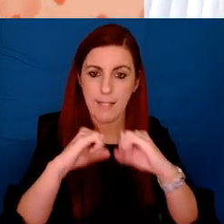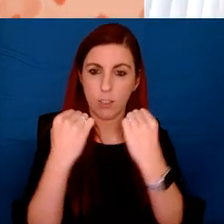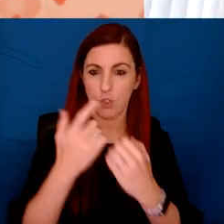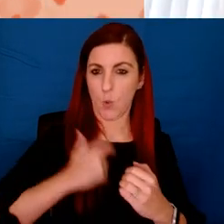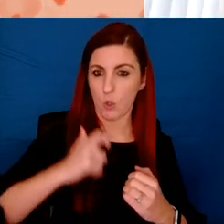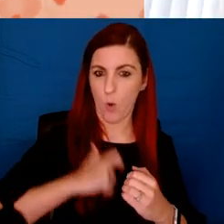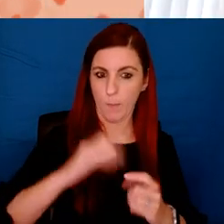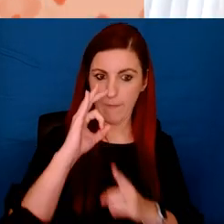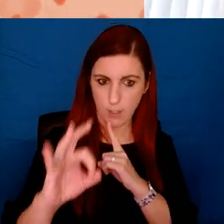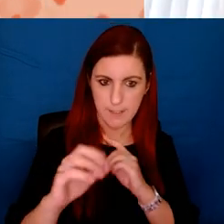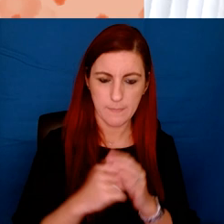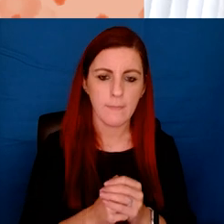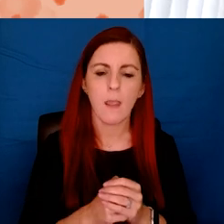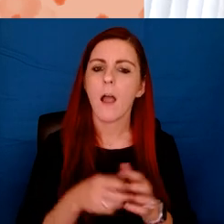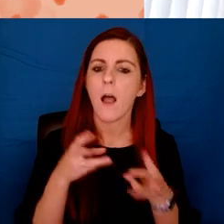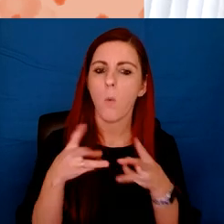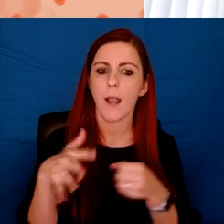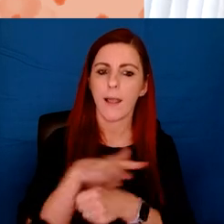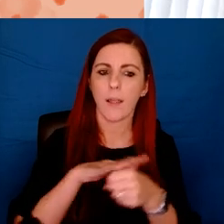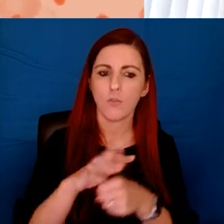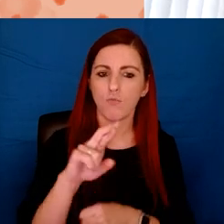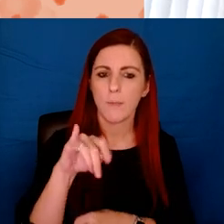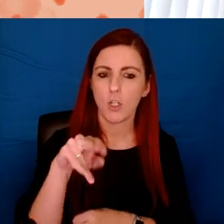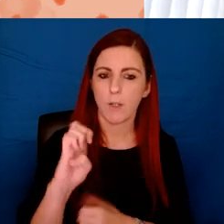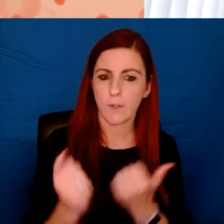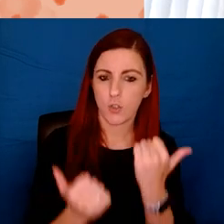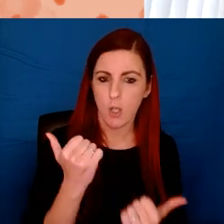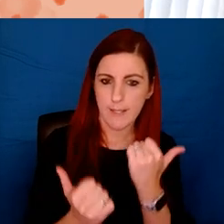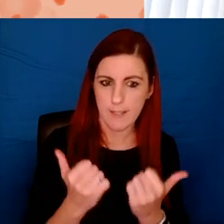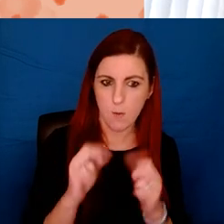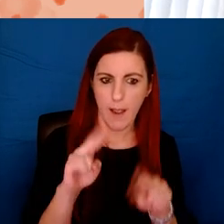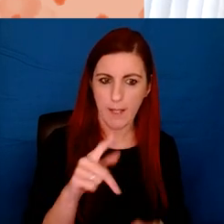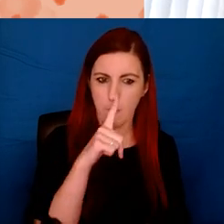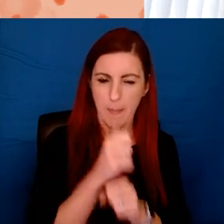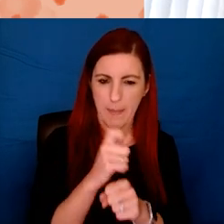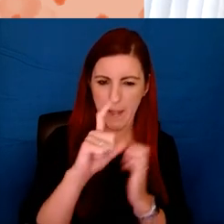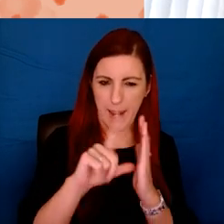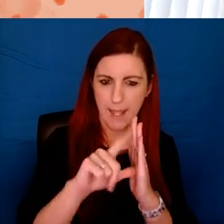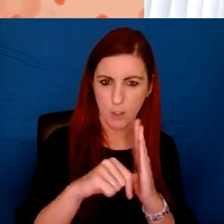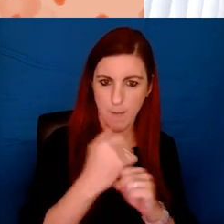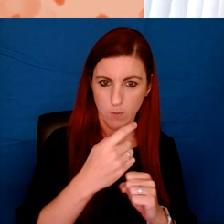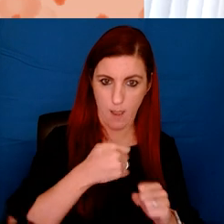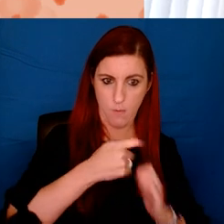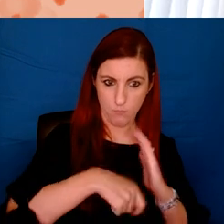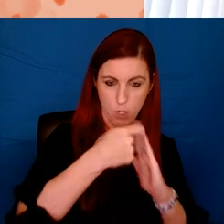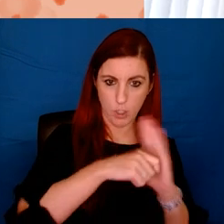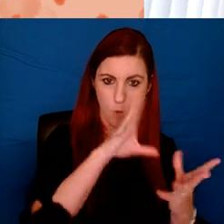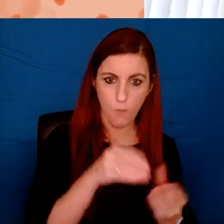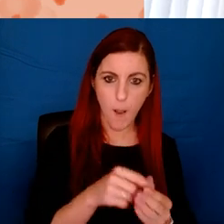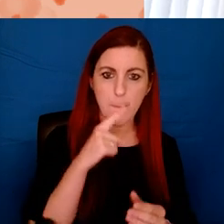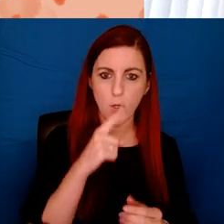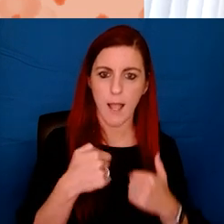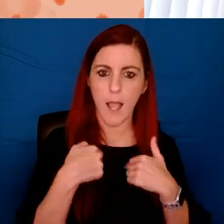professionals who work in the area of reproductive justice. So I can talk a wee bit later more about the